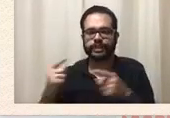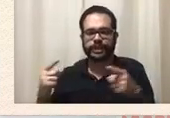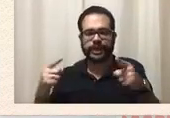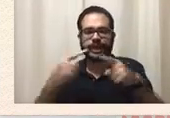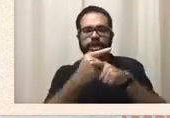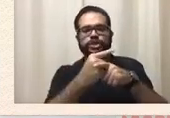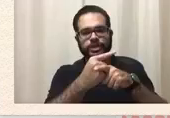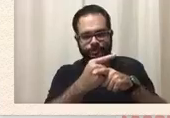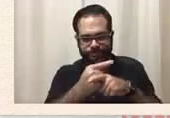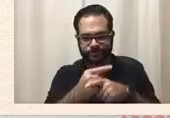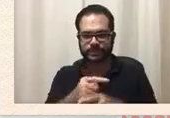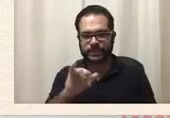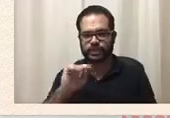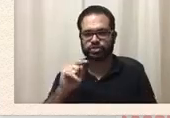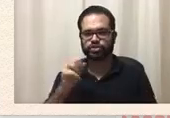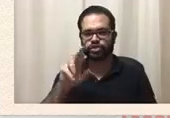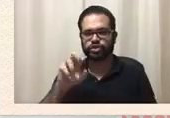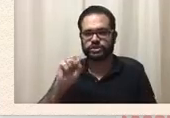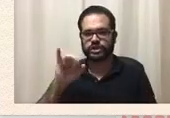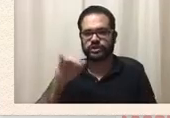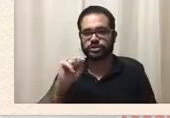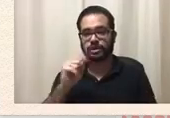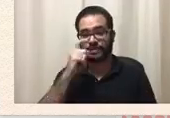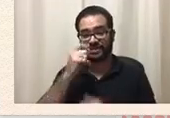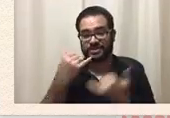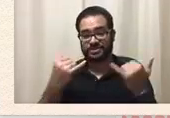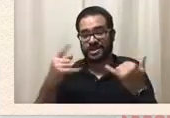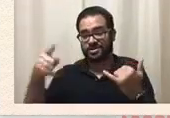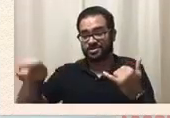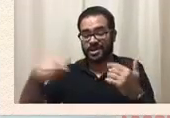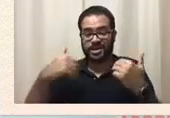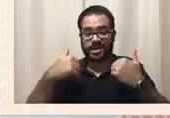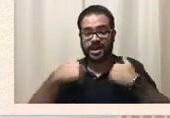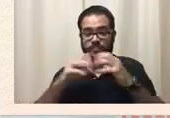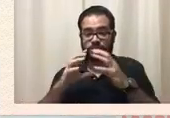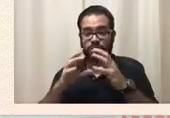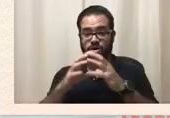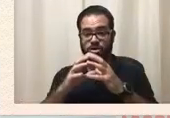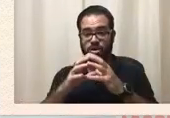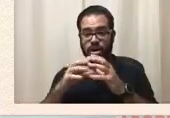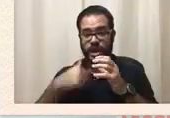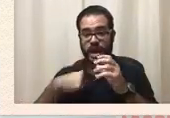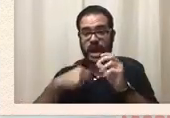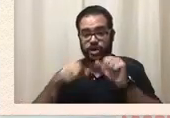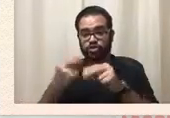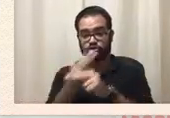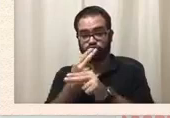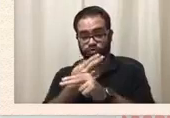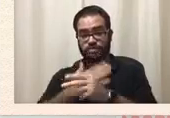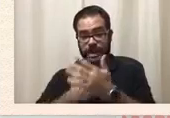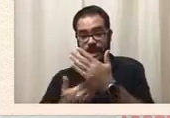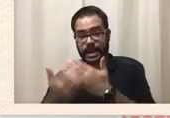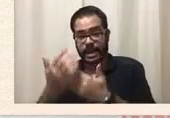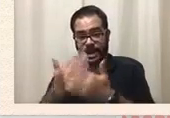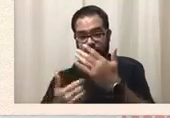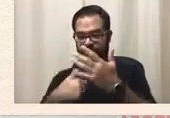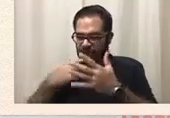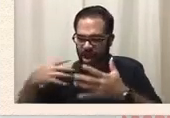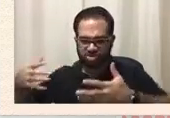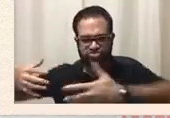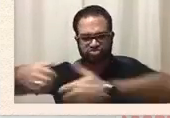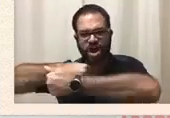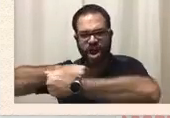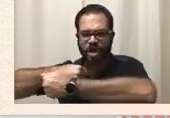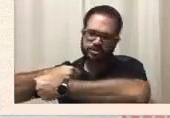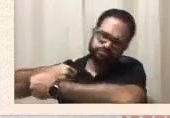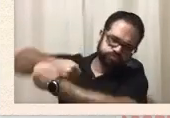Since they now had the ball and I could use my hands, I grabbed the linebacker, threw him to the side, and went for the